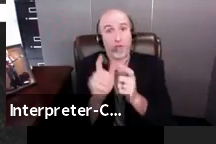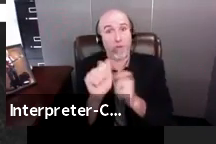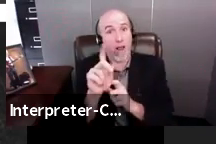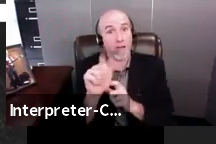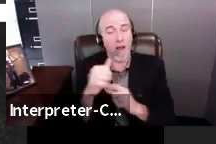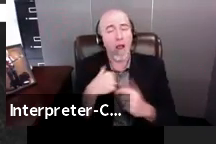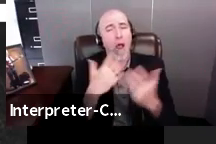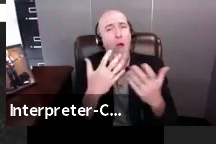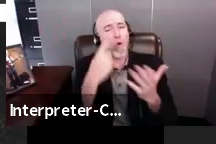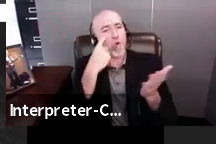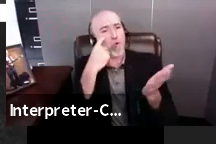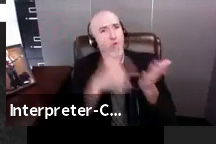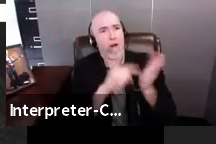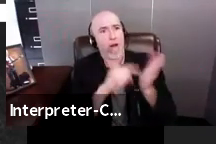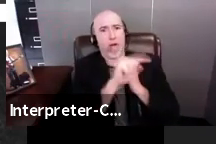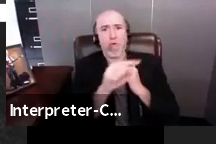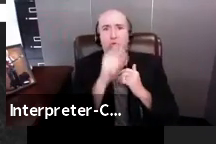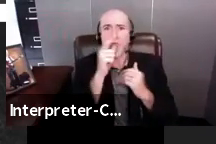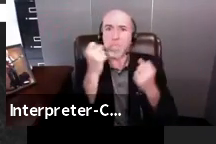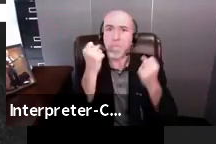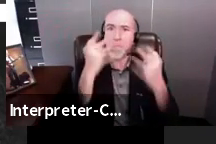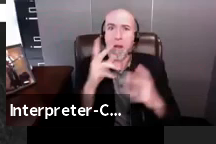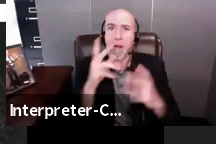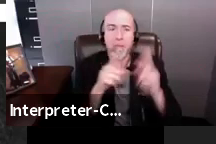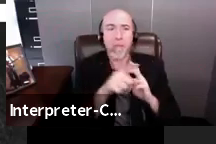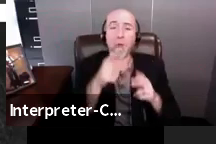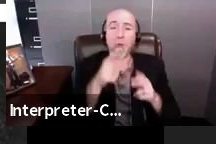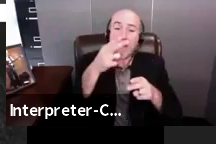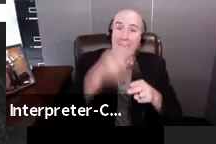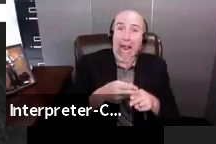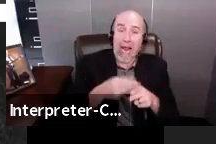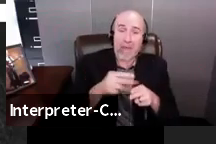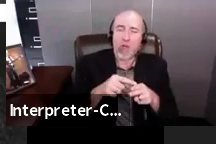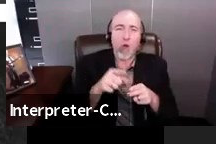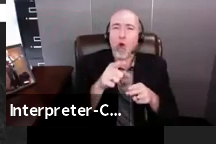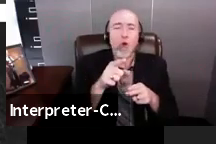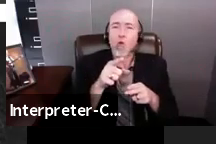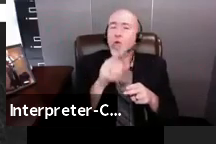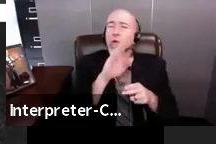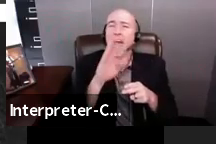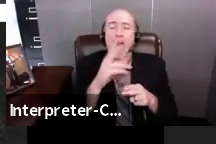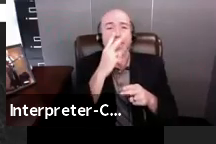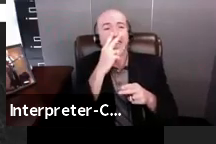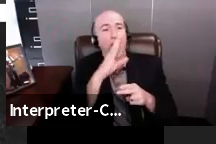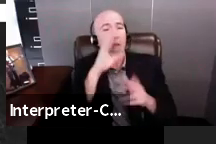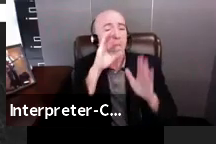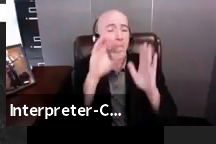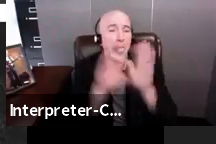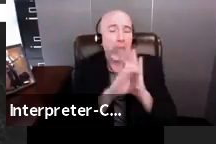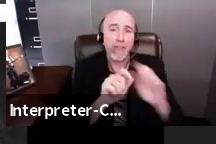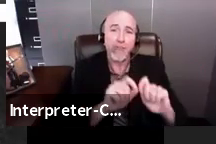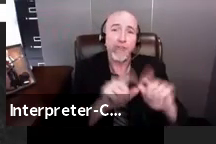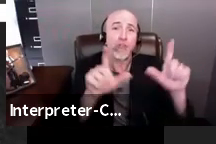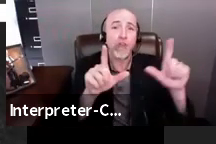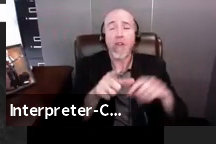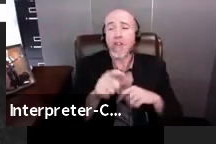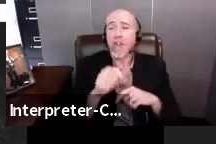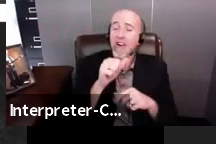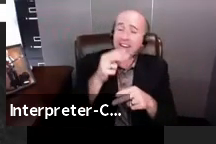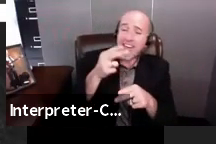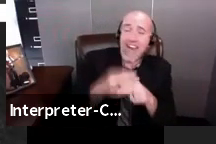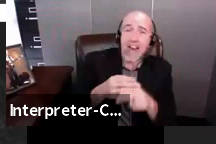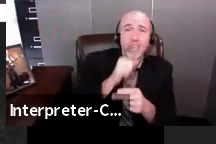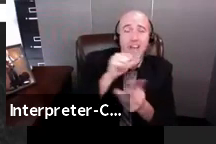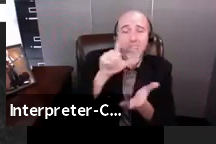of the people who was on there are names that won't get their picture, or they won't get their names in